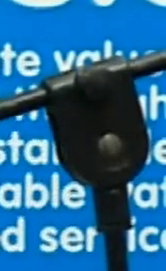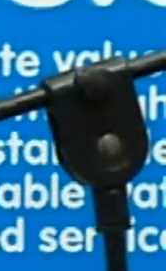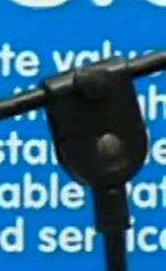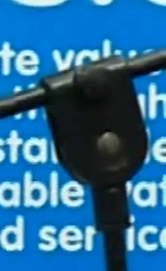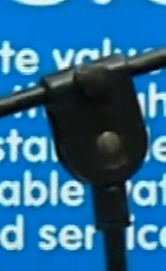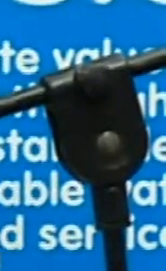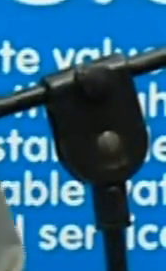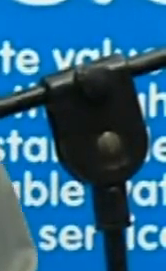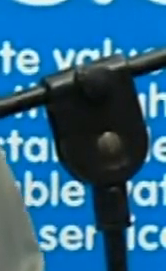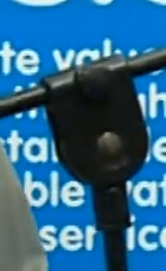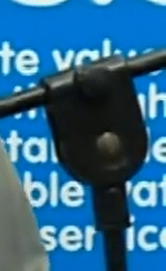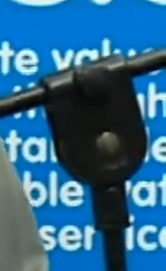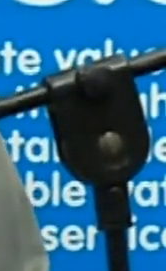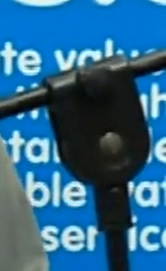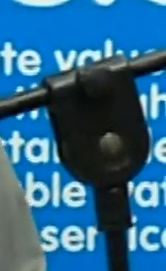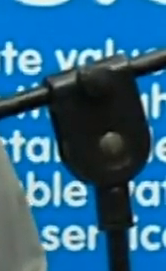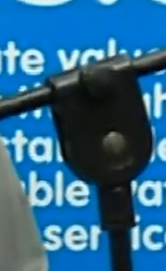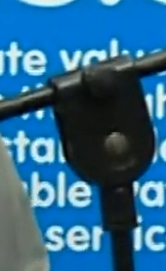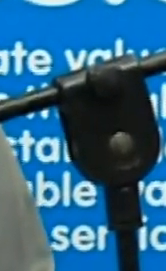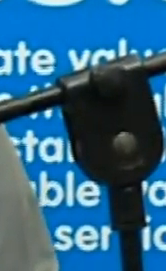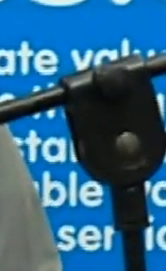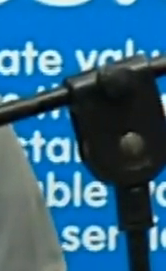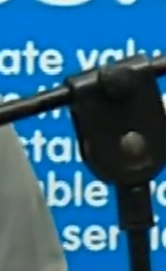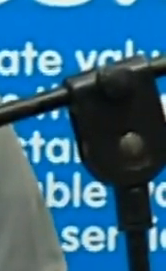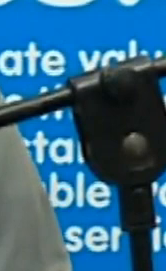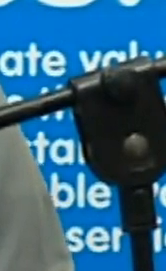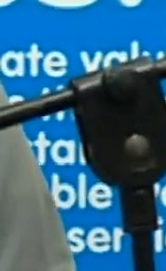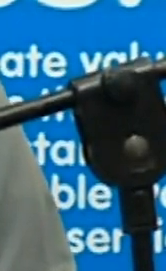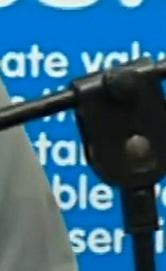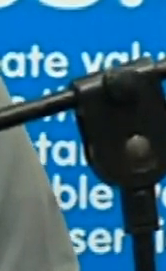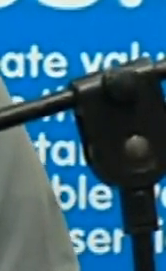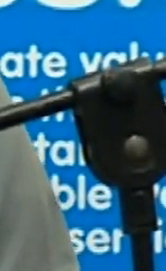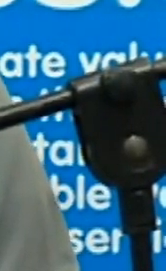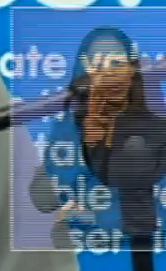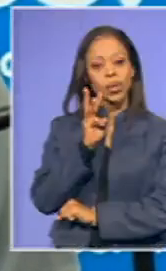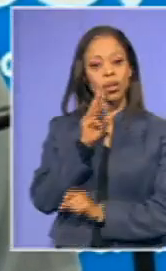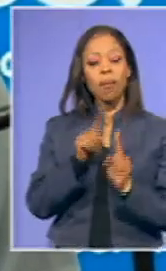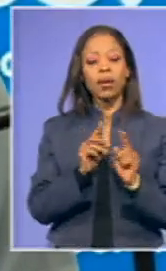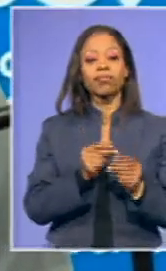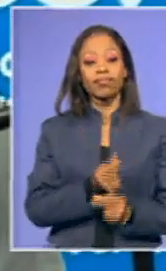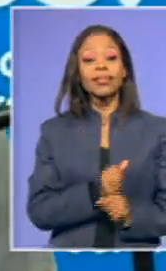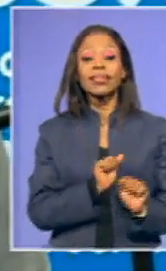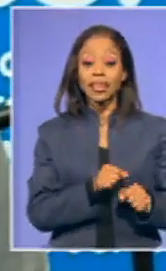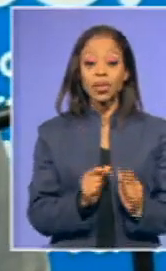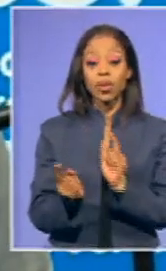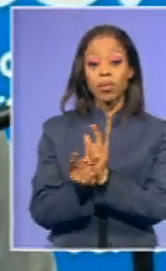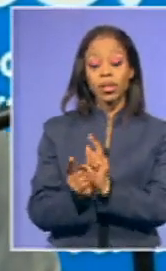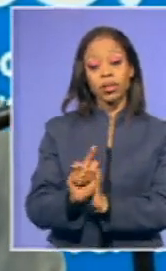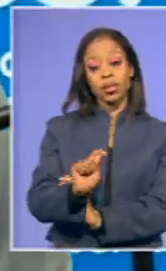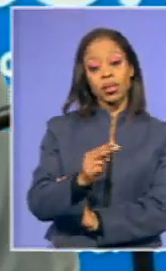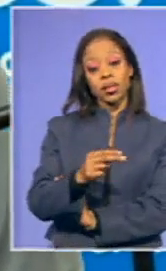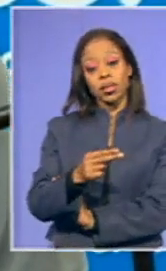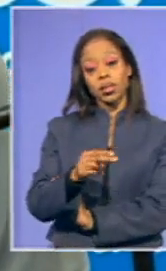we do have insurance. And on the rationing of water, unfortunately, although we meet with eThekwini, the